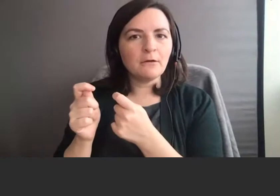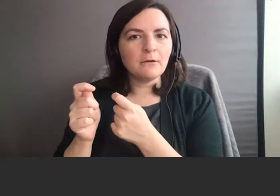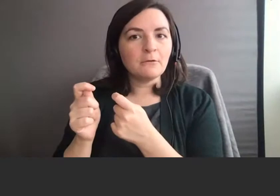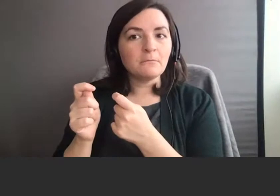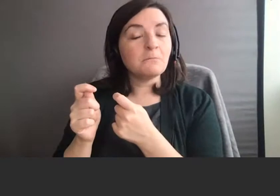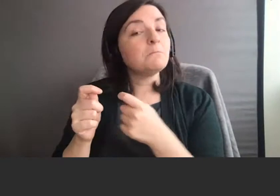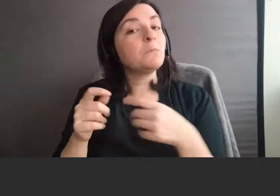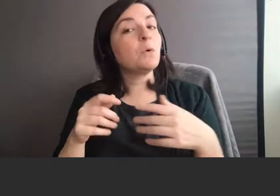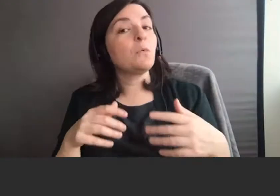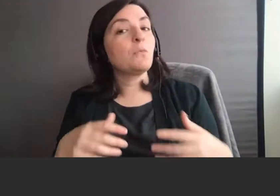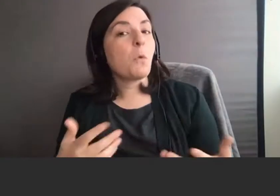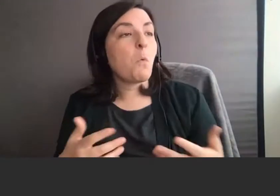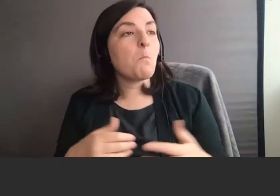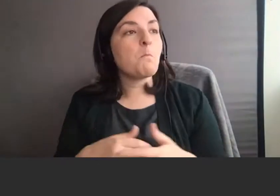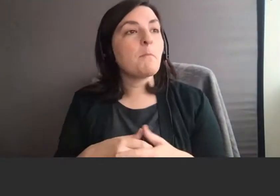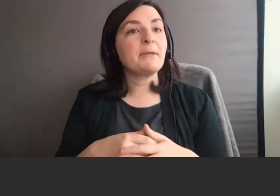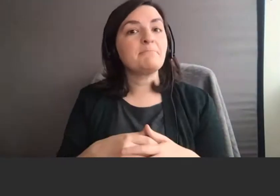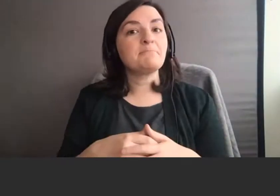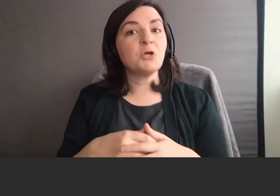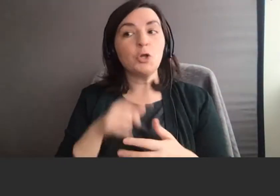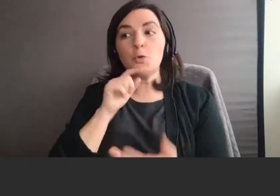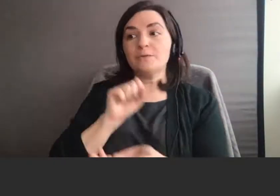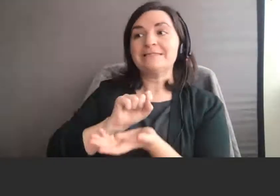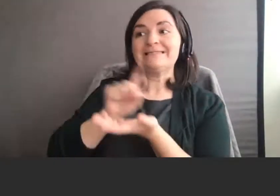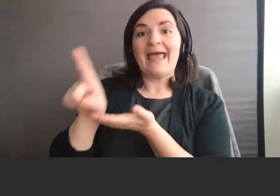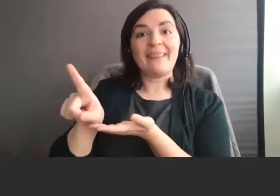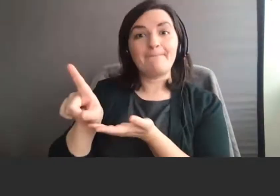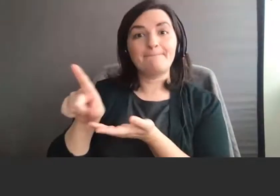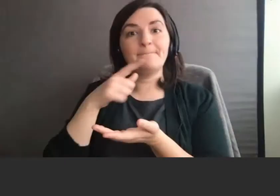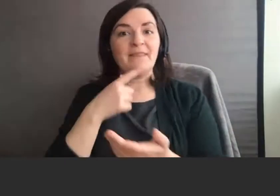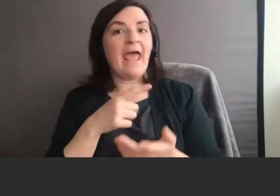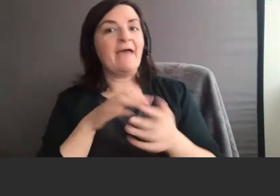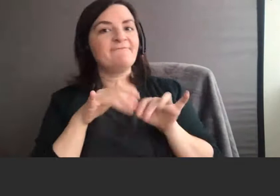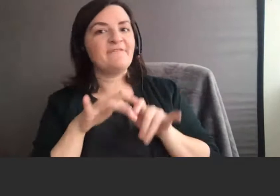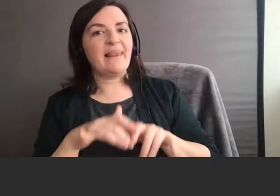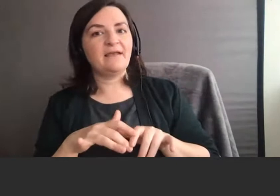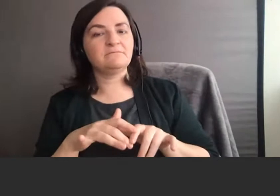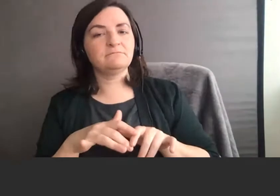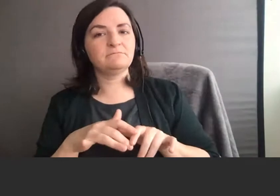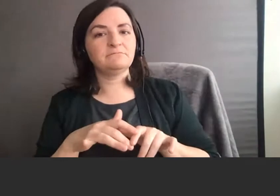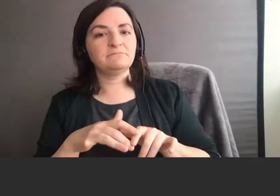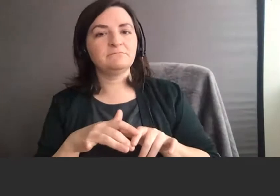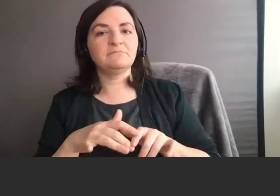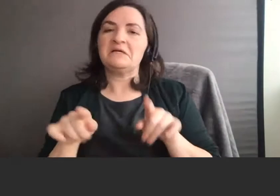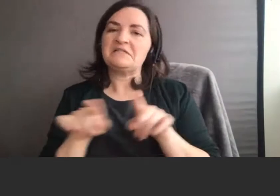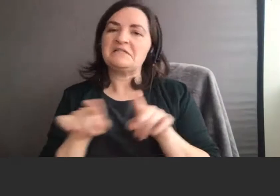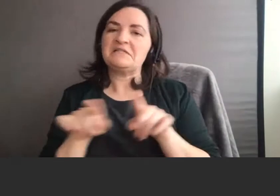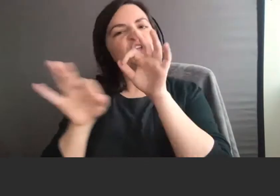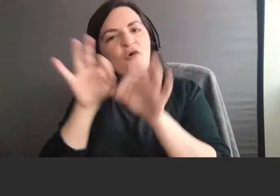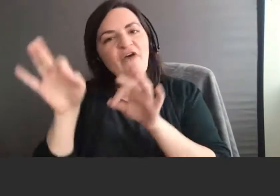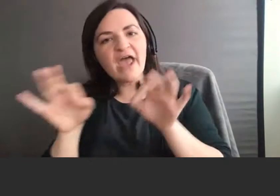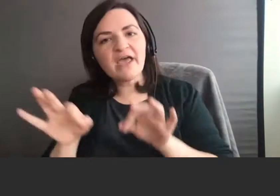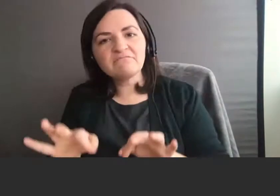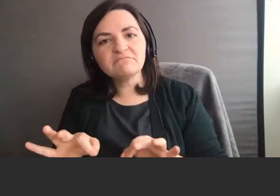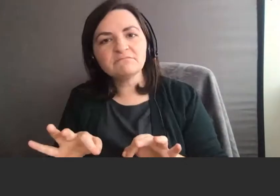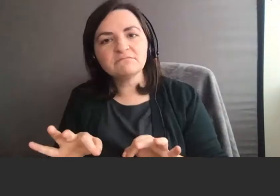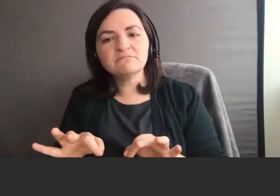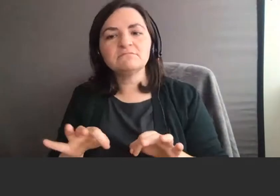Or are you going to send them something to fill in? So you could send them something like a survey,